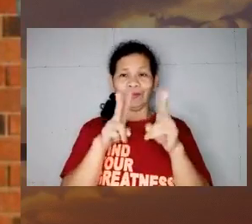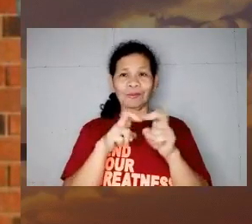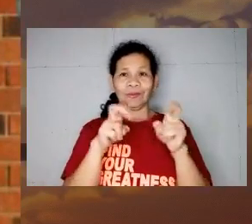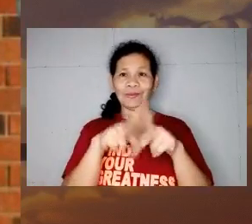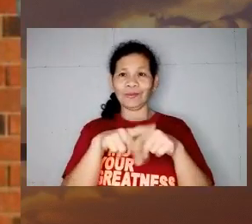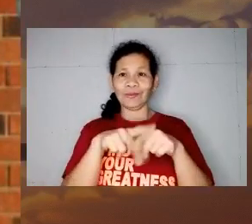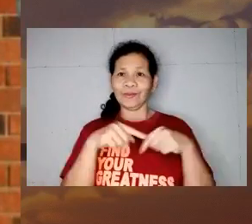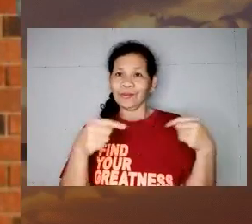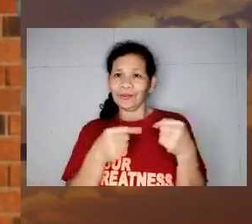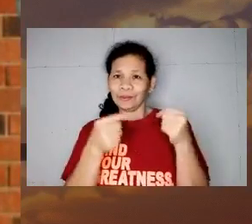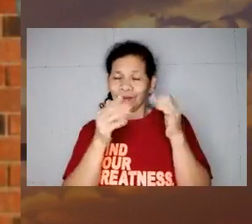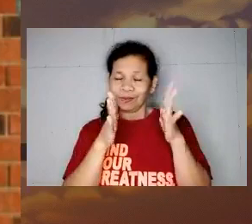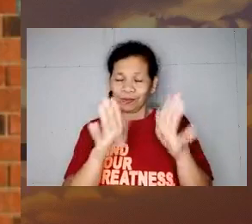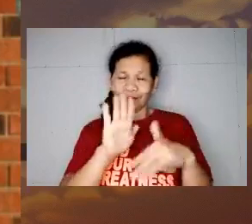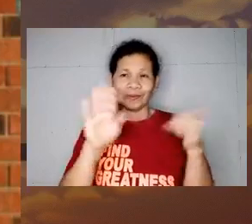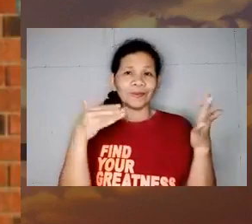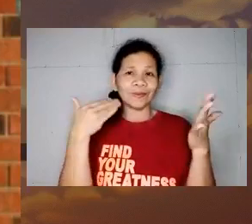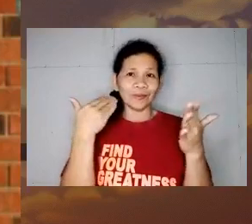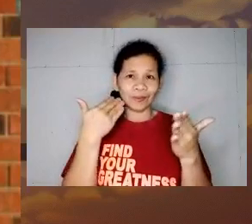of all,